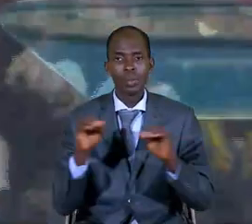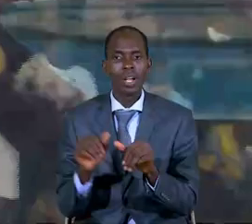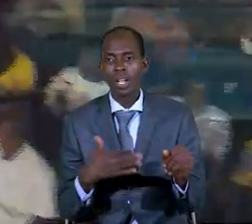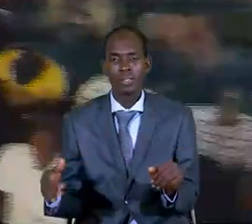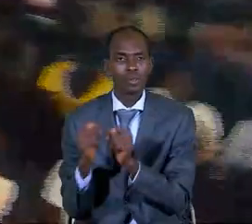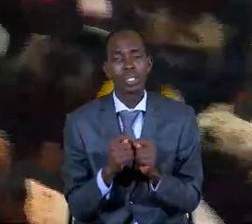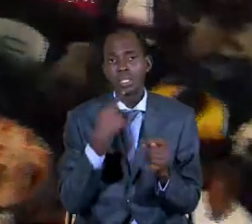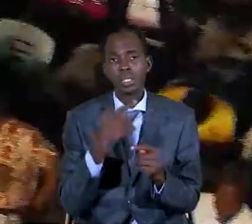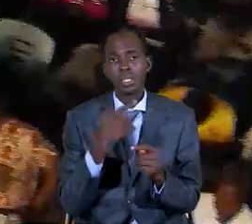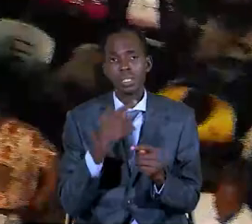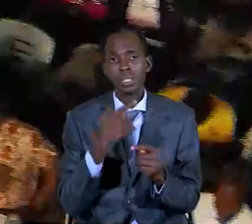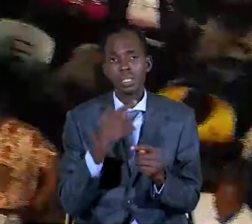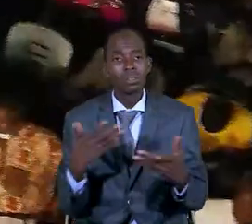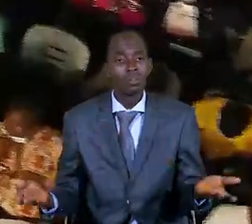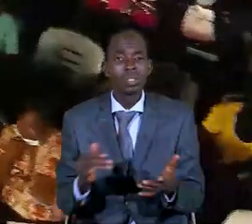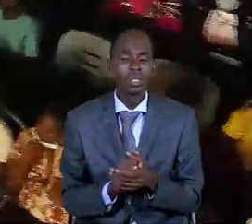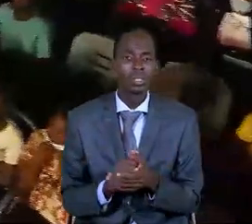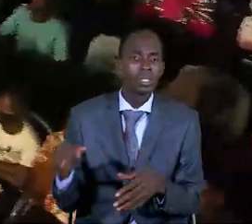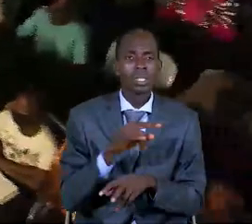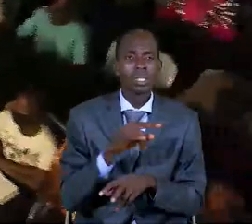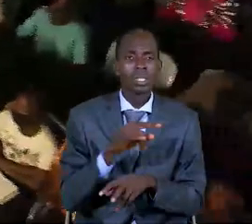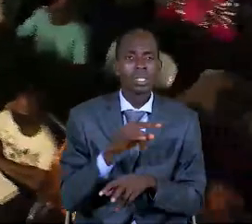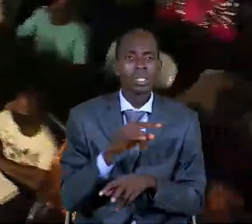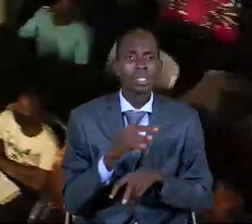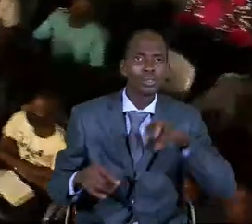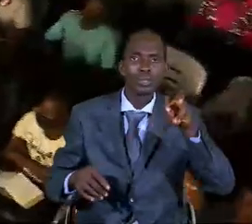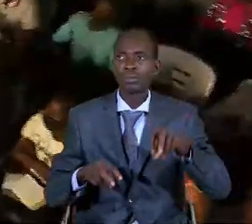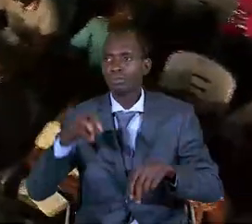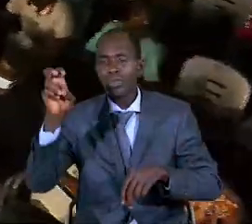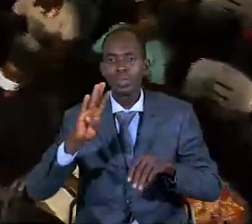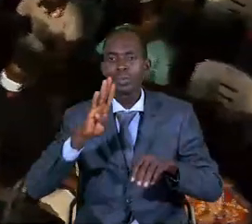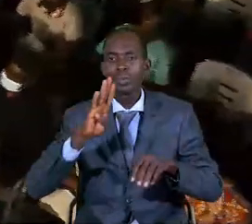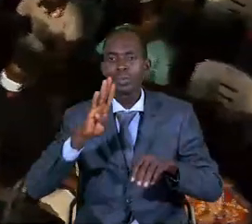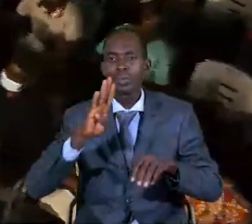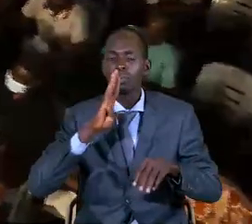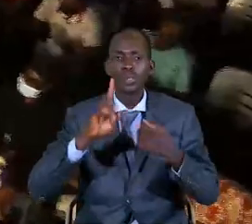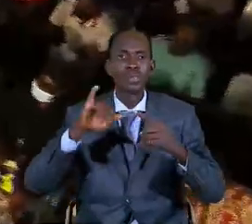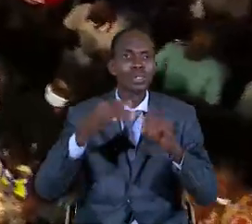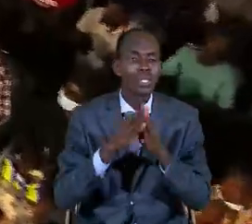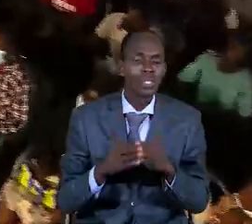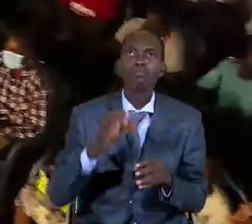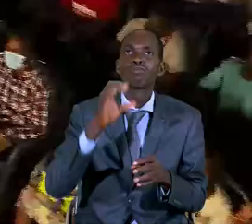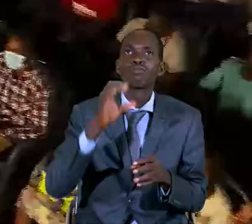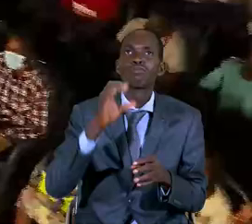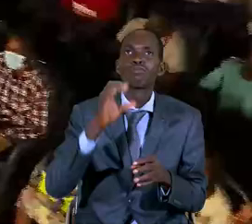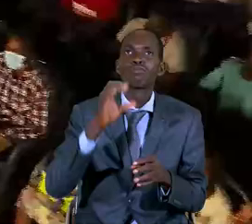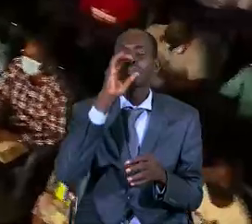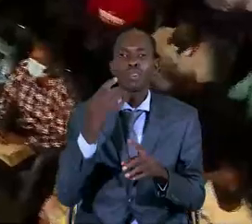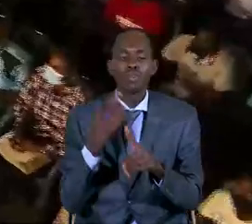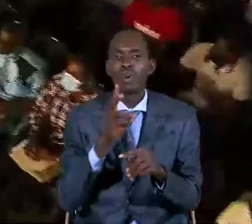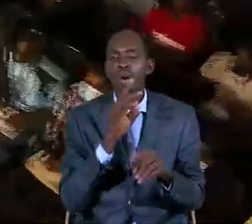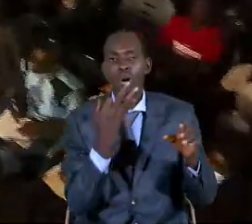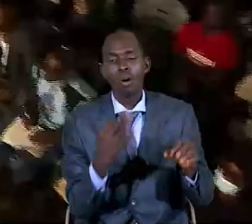what's the religious? They travel here, travel there. They've been to Jerusalem. They have drunk of the water of River Jordan.